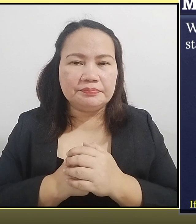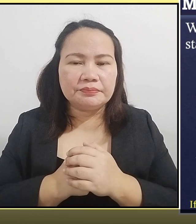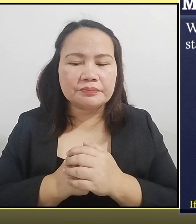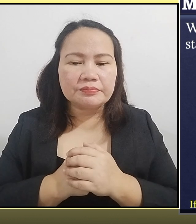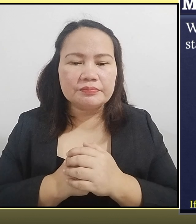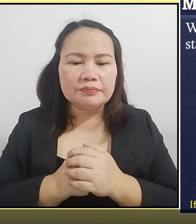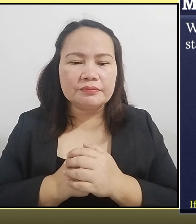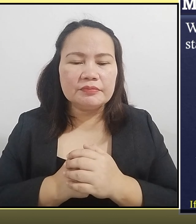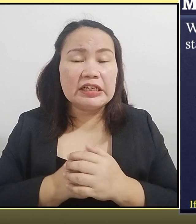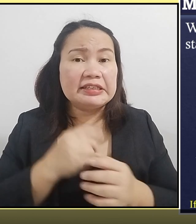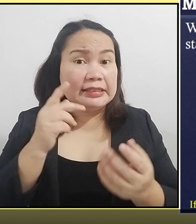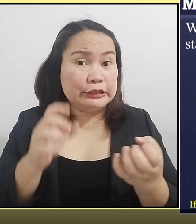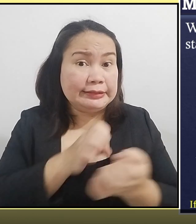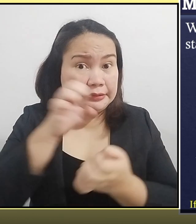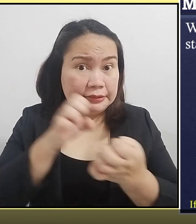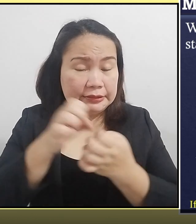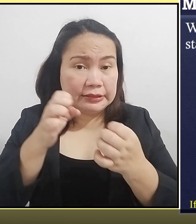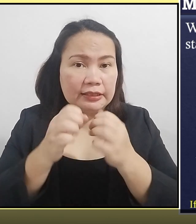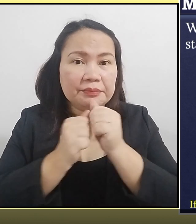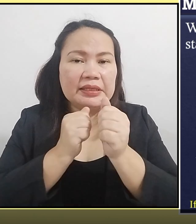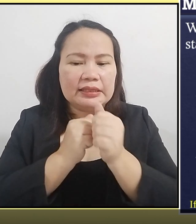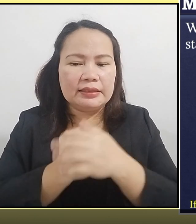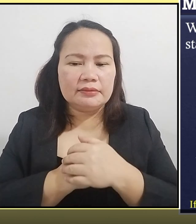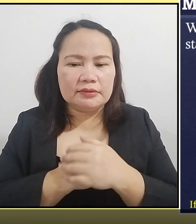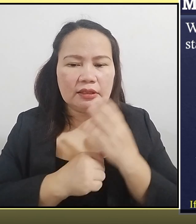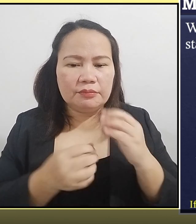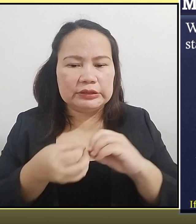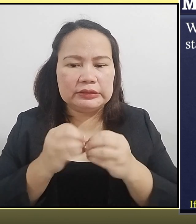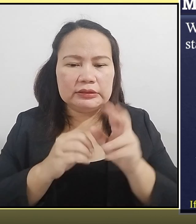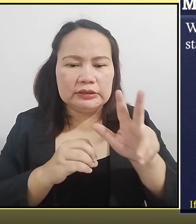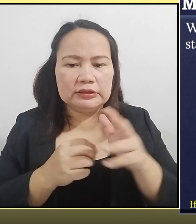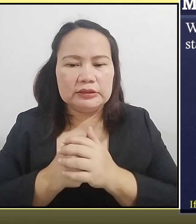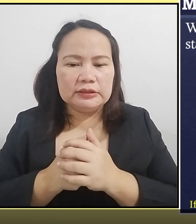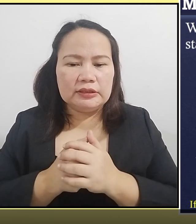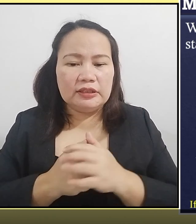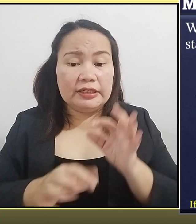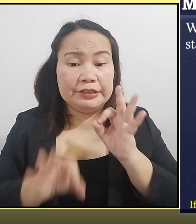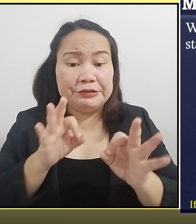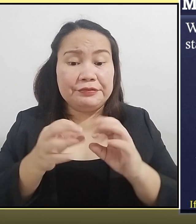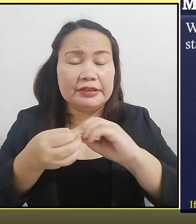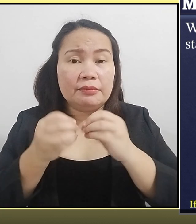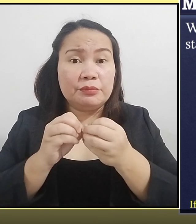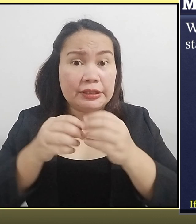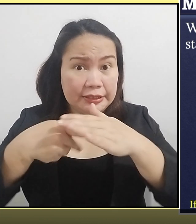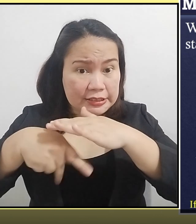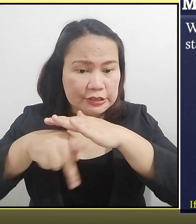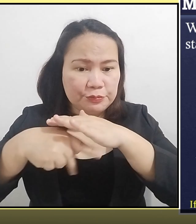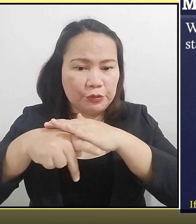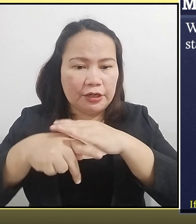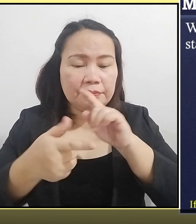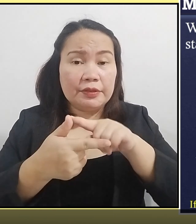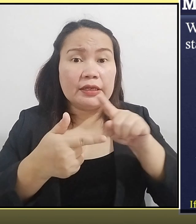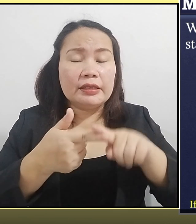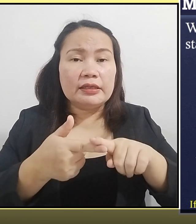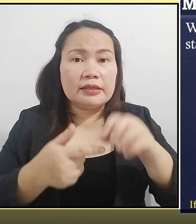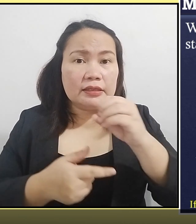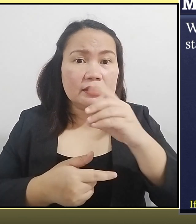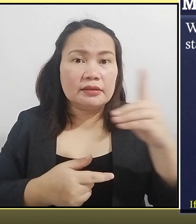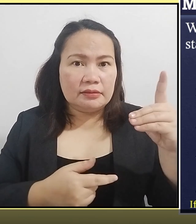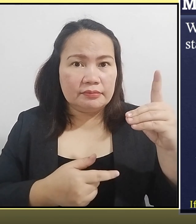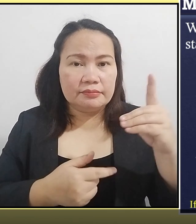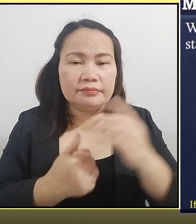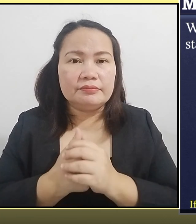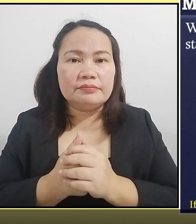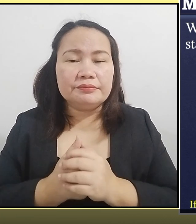are congruent. So this is the exact definition. Next, number 3. If a number is prime, then